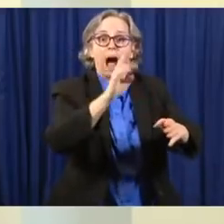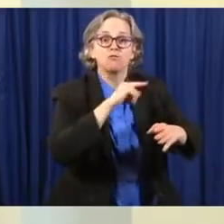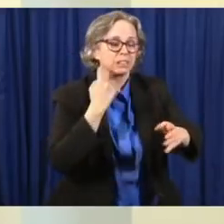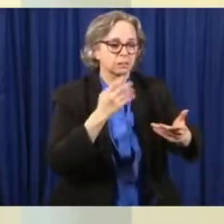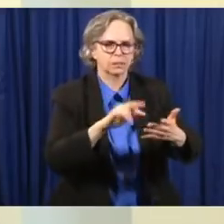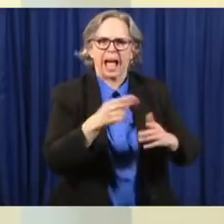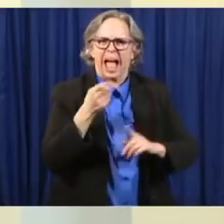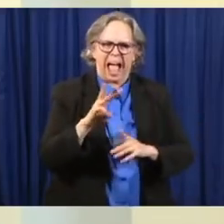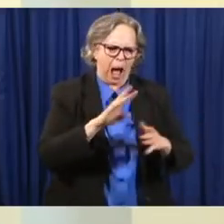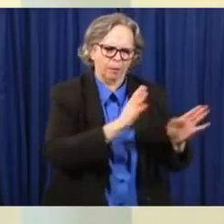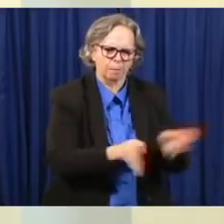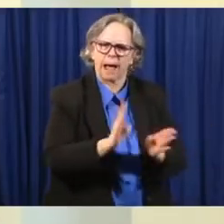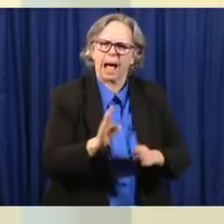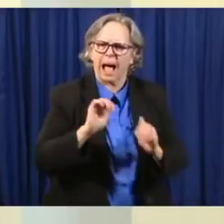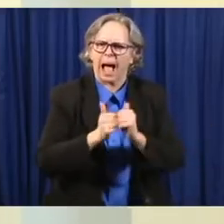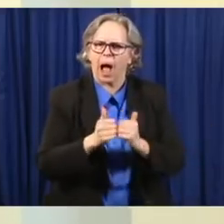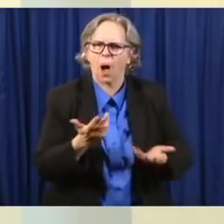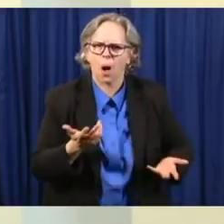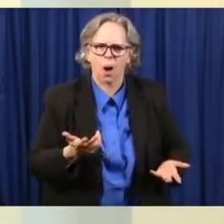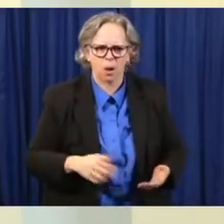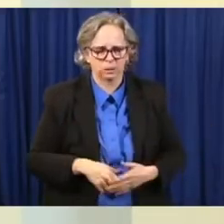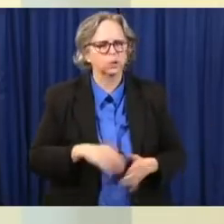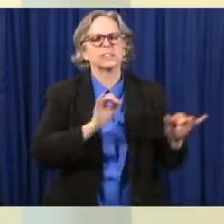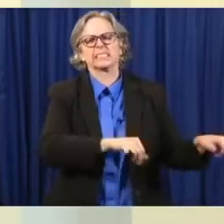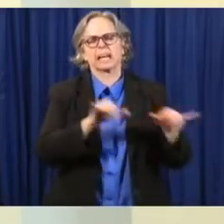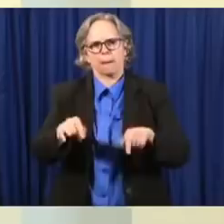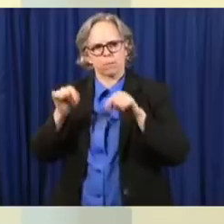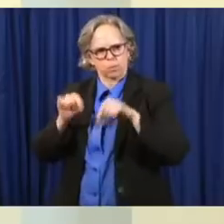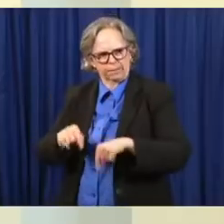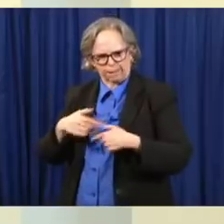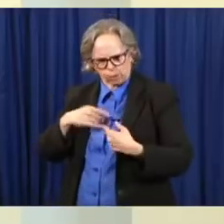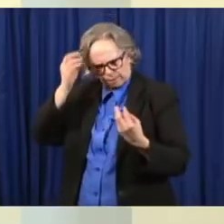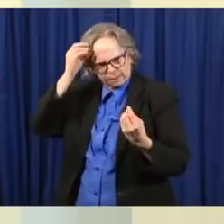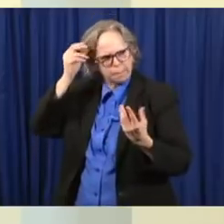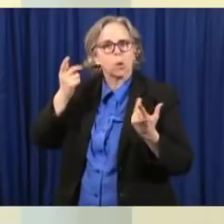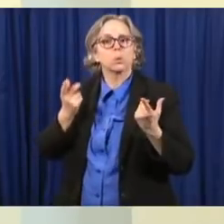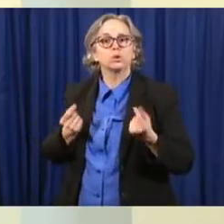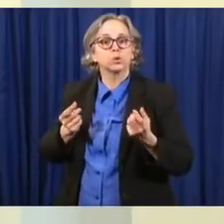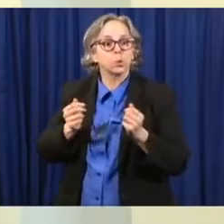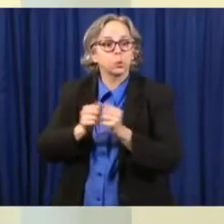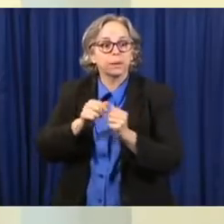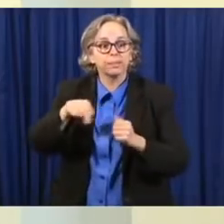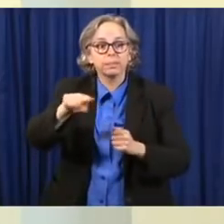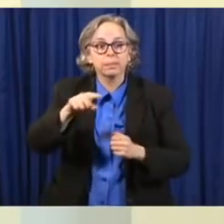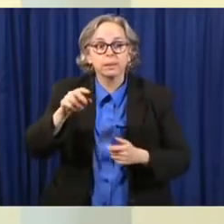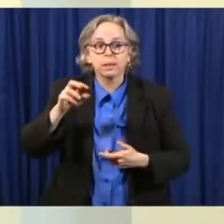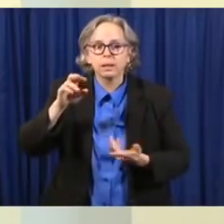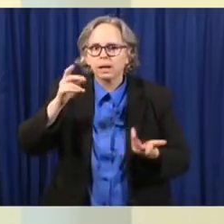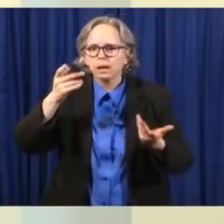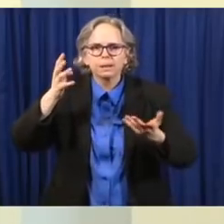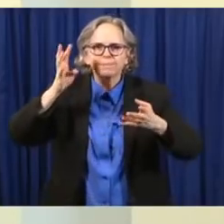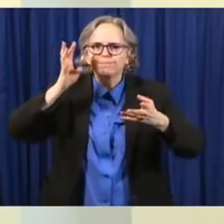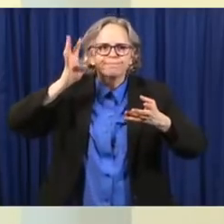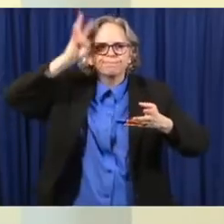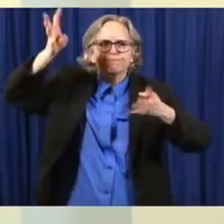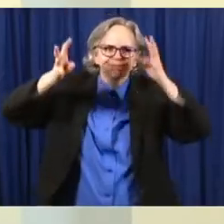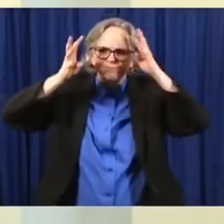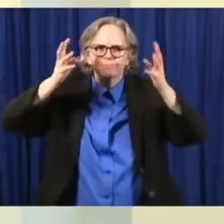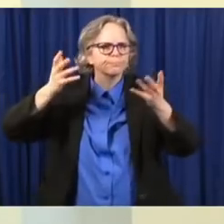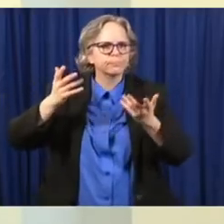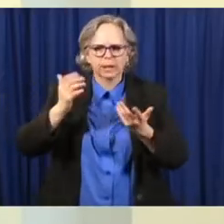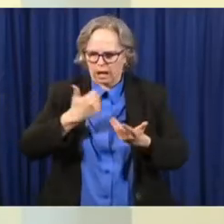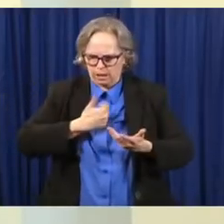at, how can we reinvent ourselves? How can we make this less risky and open it up? And then you have to step back and look at